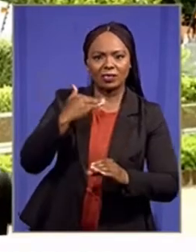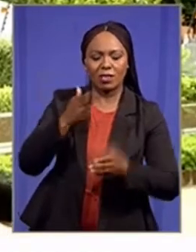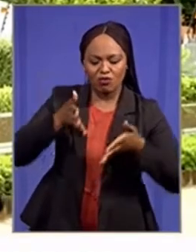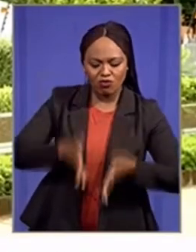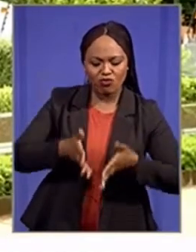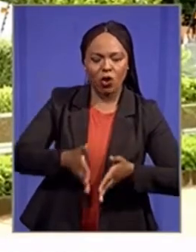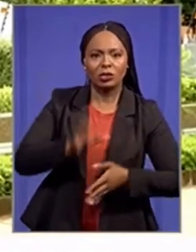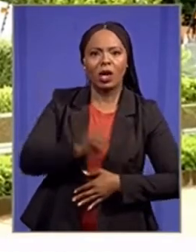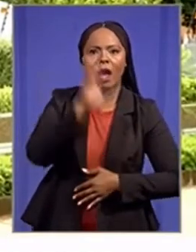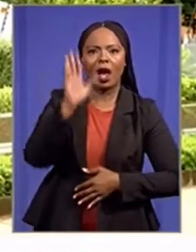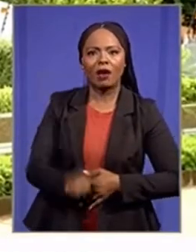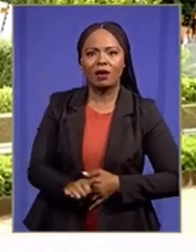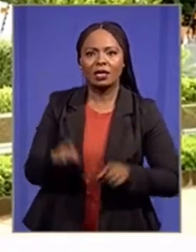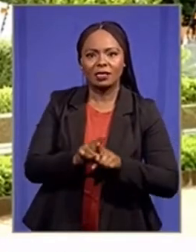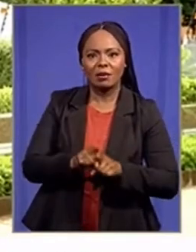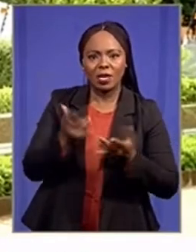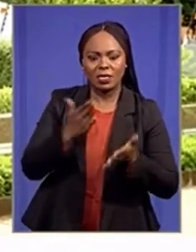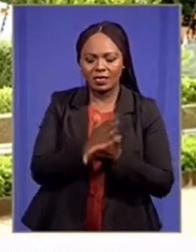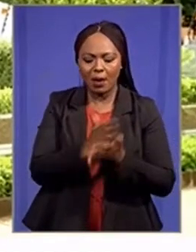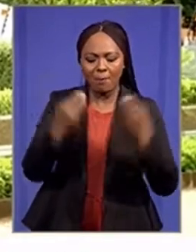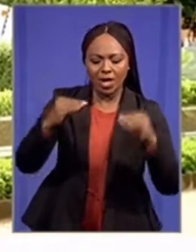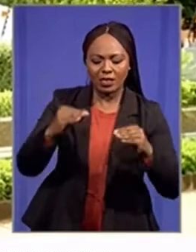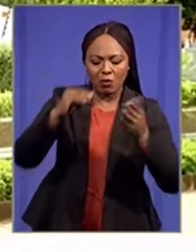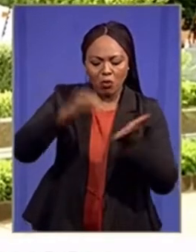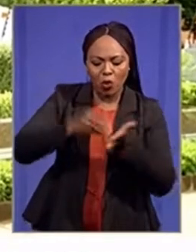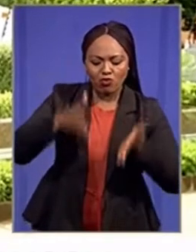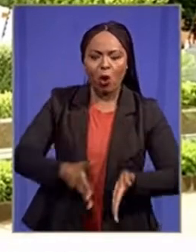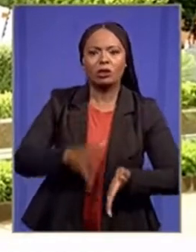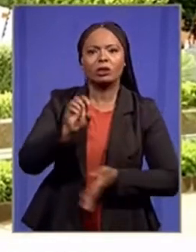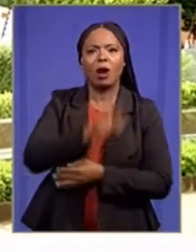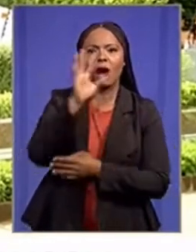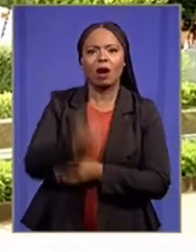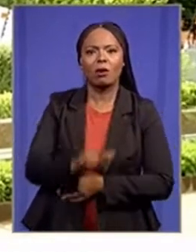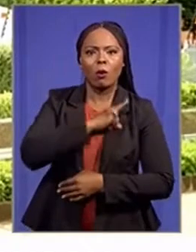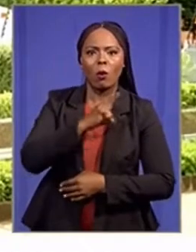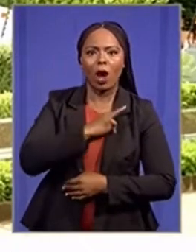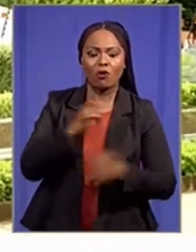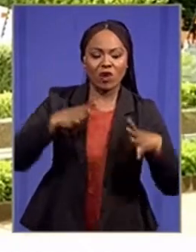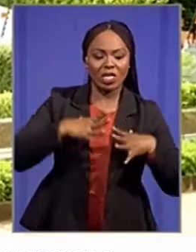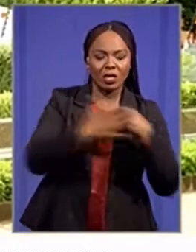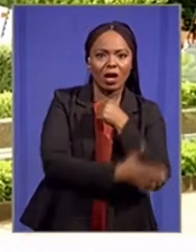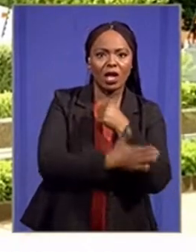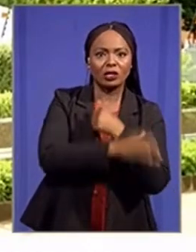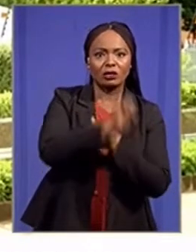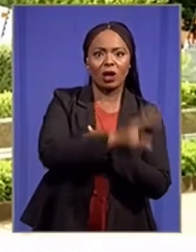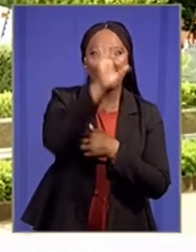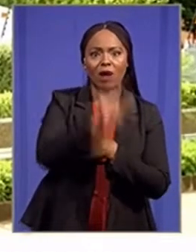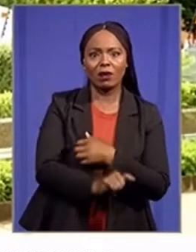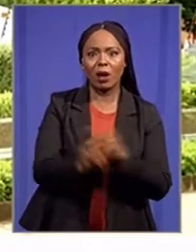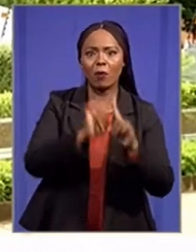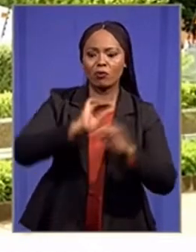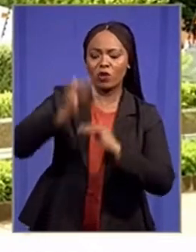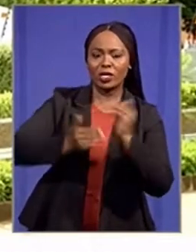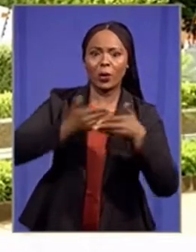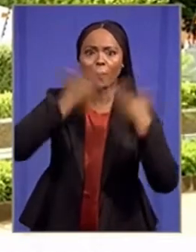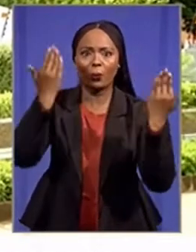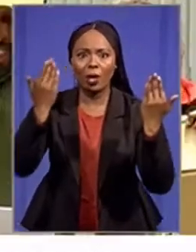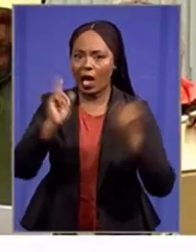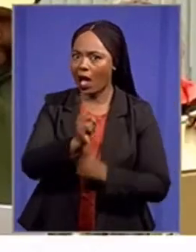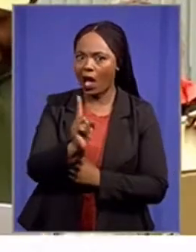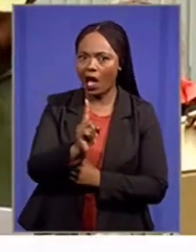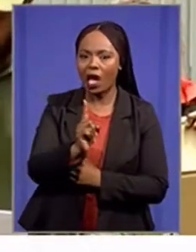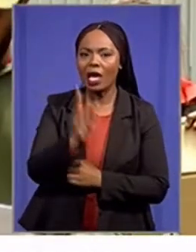South Africa and also in nuclear program in South Africa, because you cannot have a rich country like South Africa, but it's not protected, it's got a weak